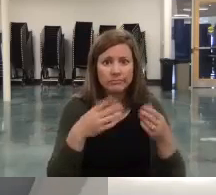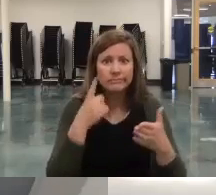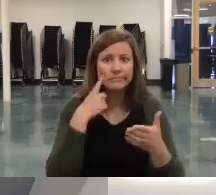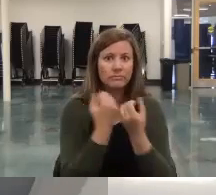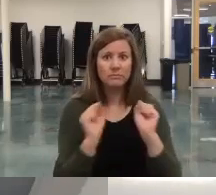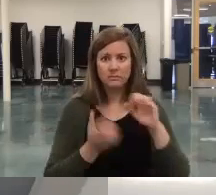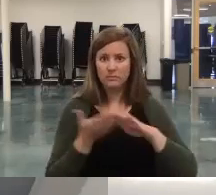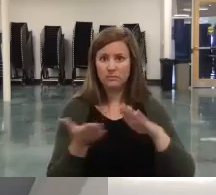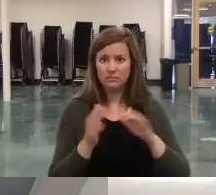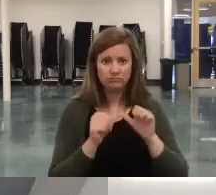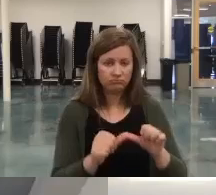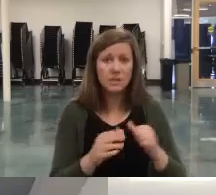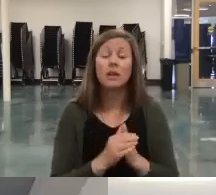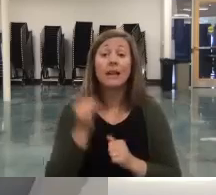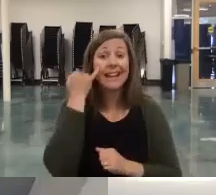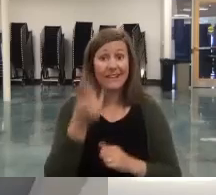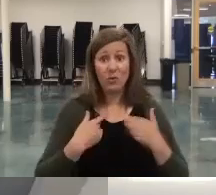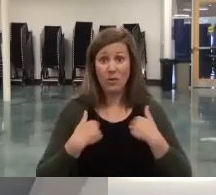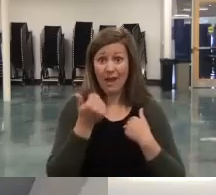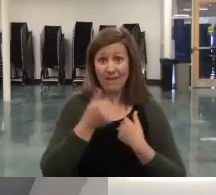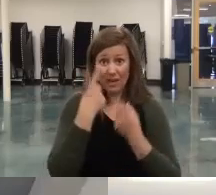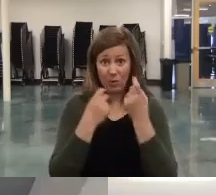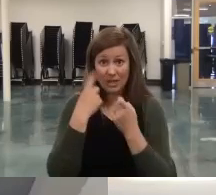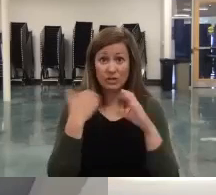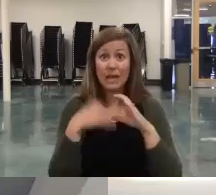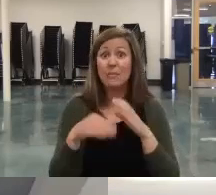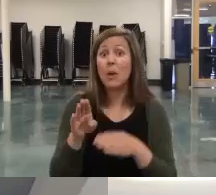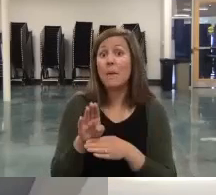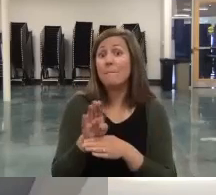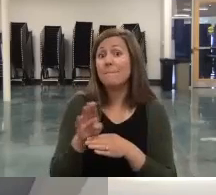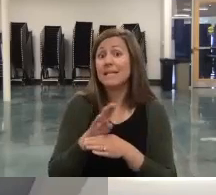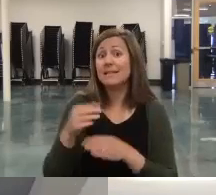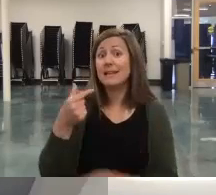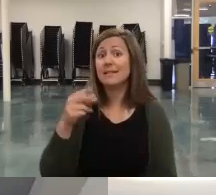operation. If you have questions, just email